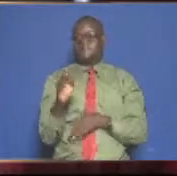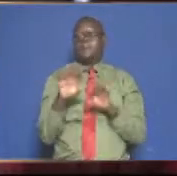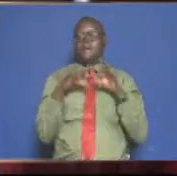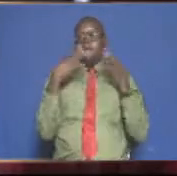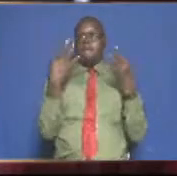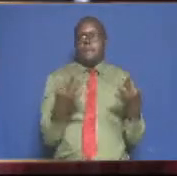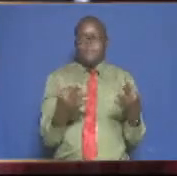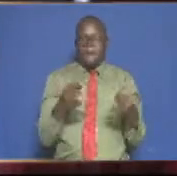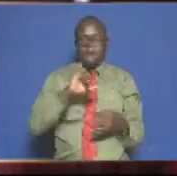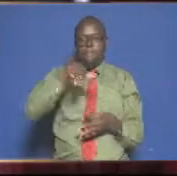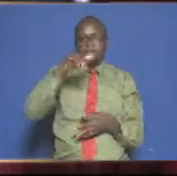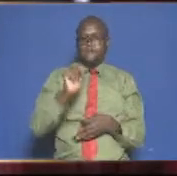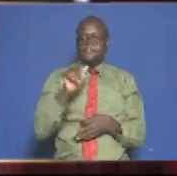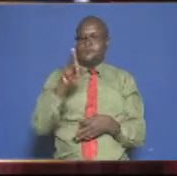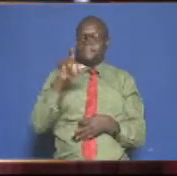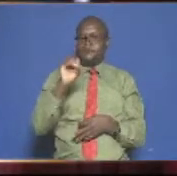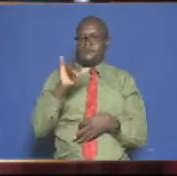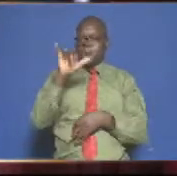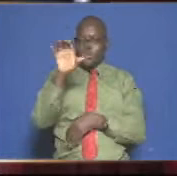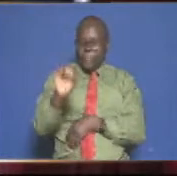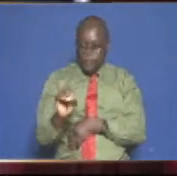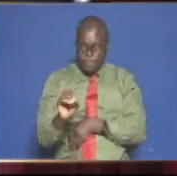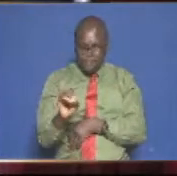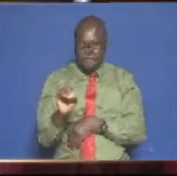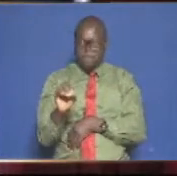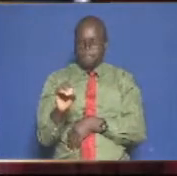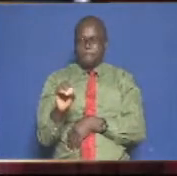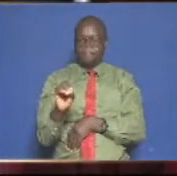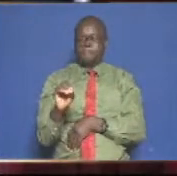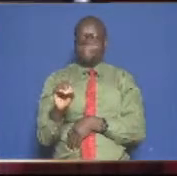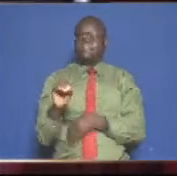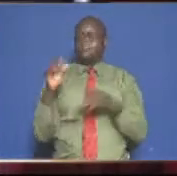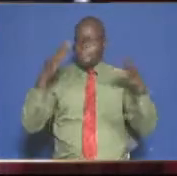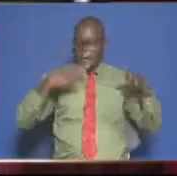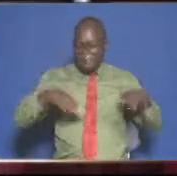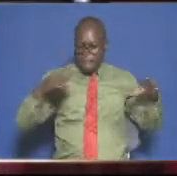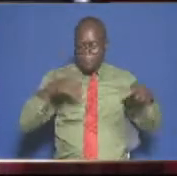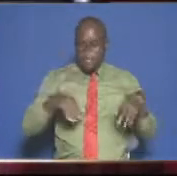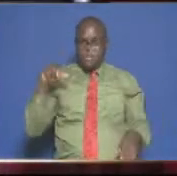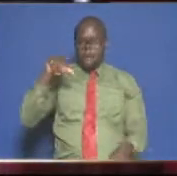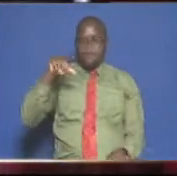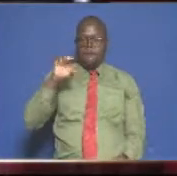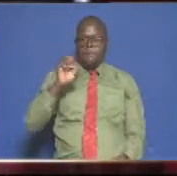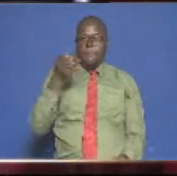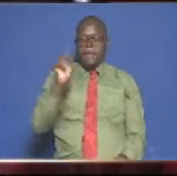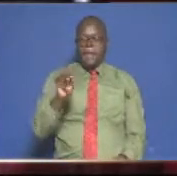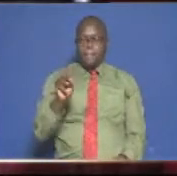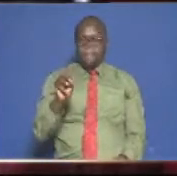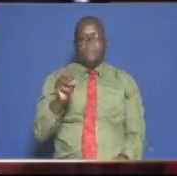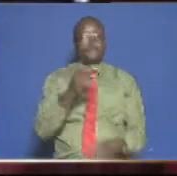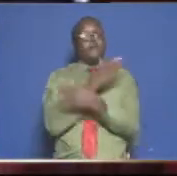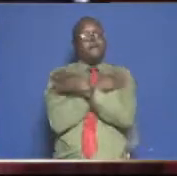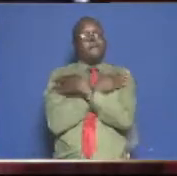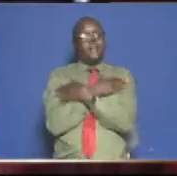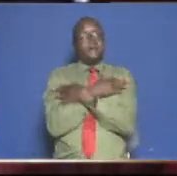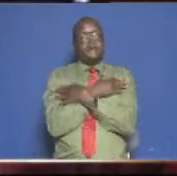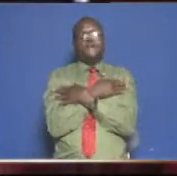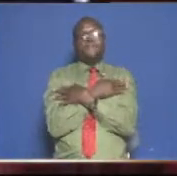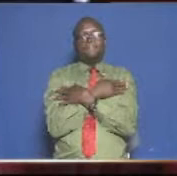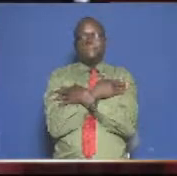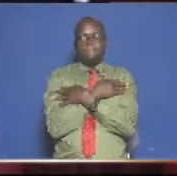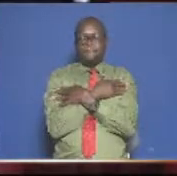Jakoyo and the entire people of Game, and the friends and the loved ones of